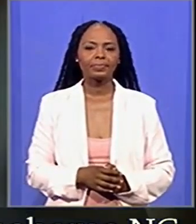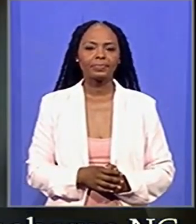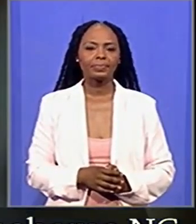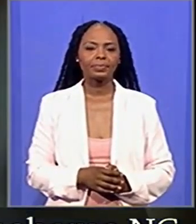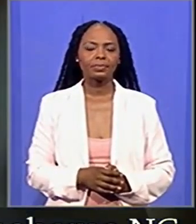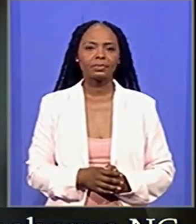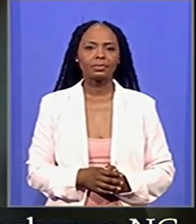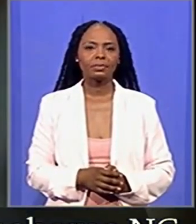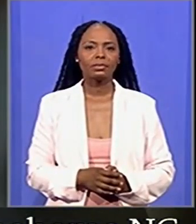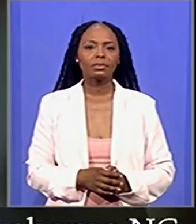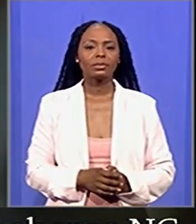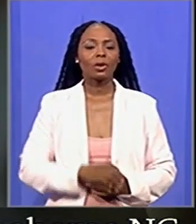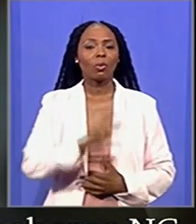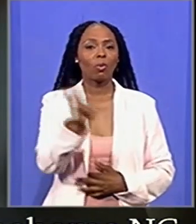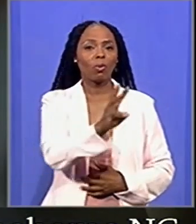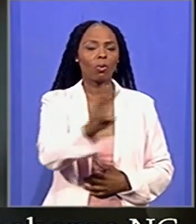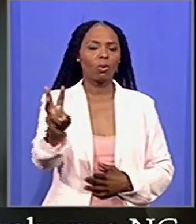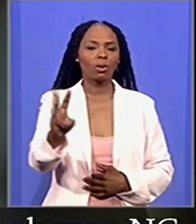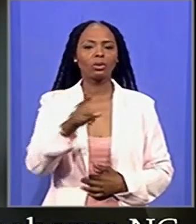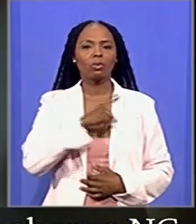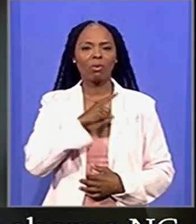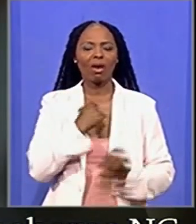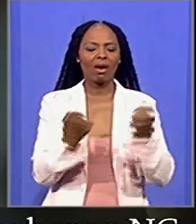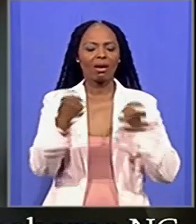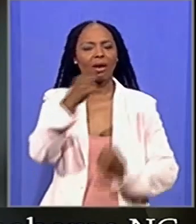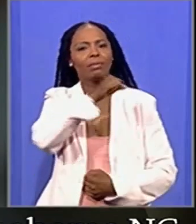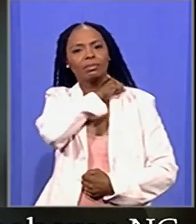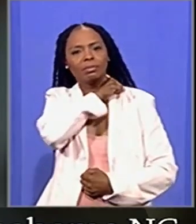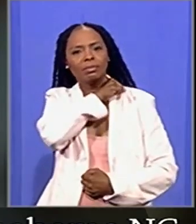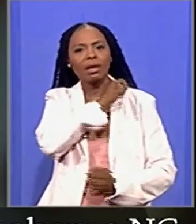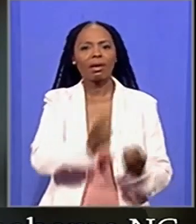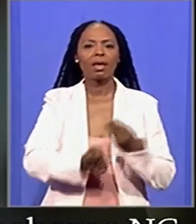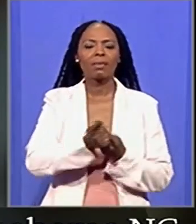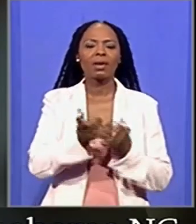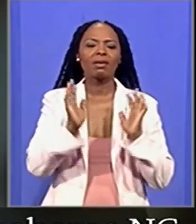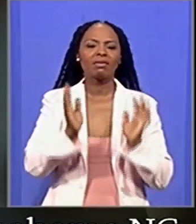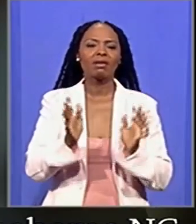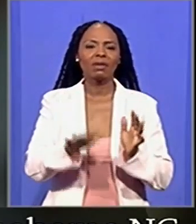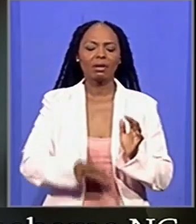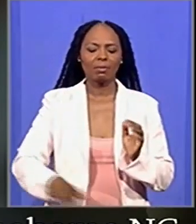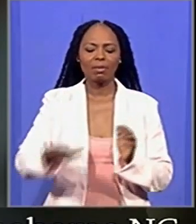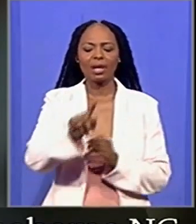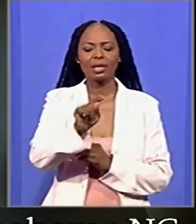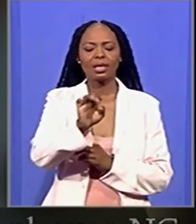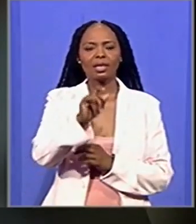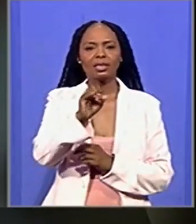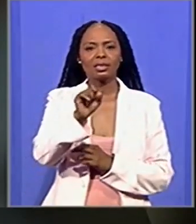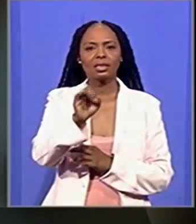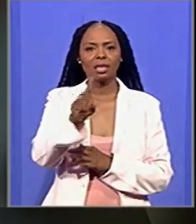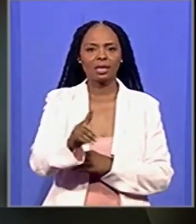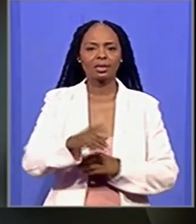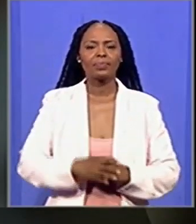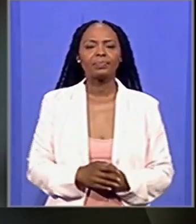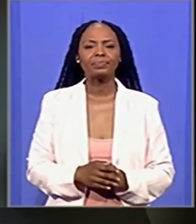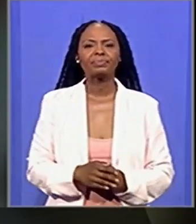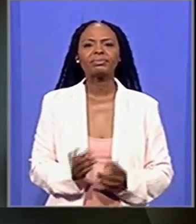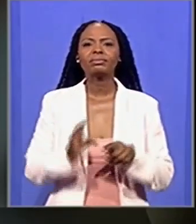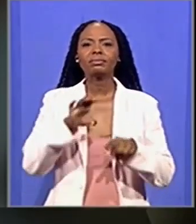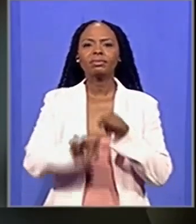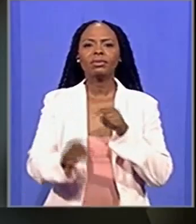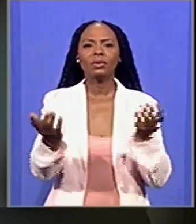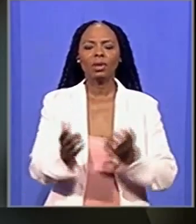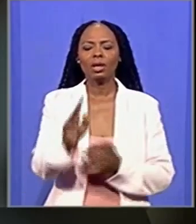The warning comes after a case of carjacking was recently registered at Hartswater subs. A similar case was registered by the Kuruman